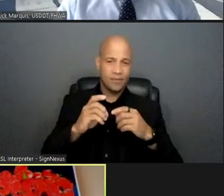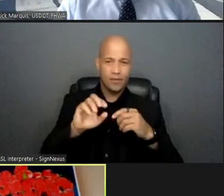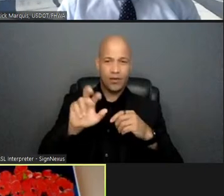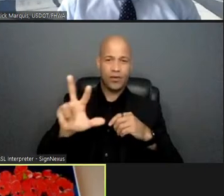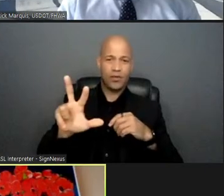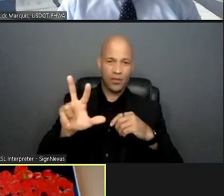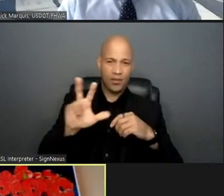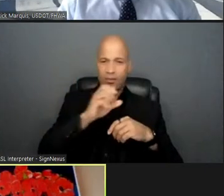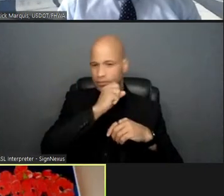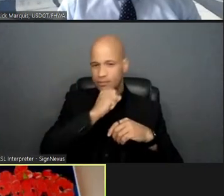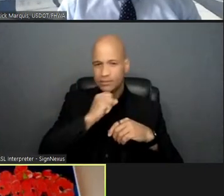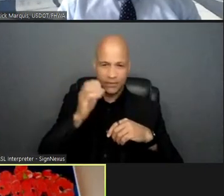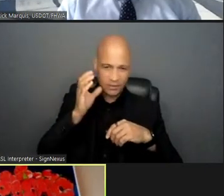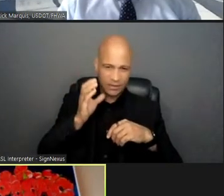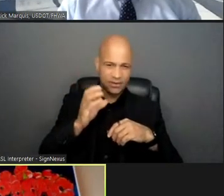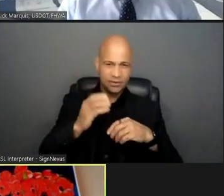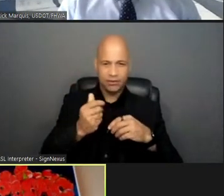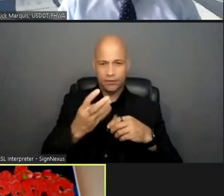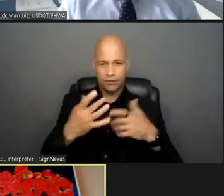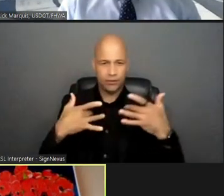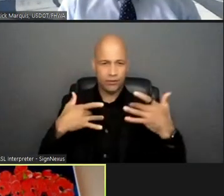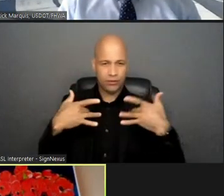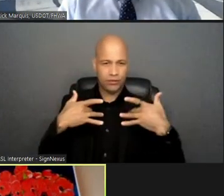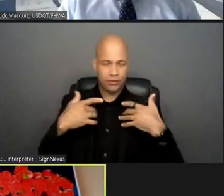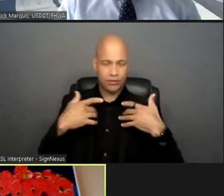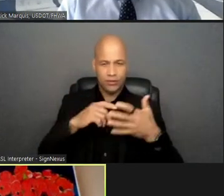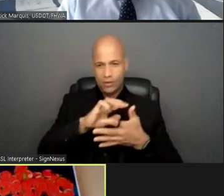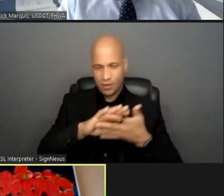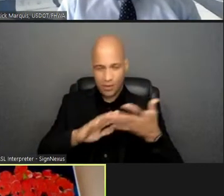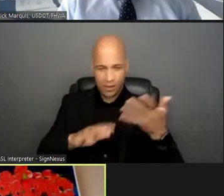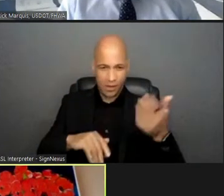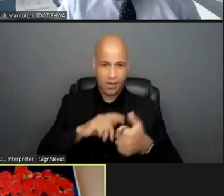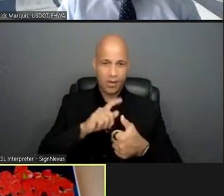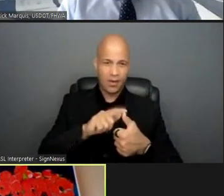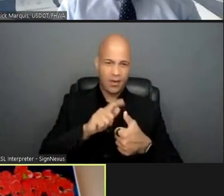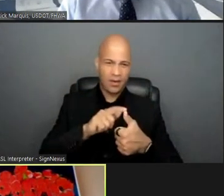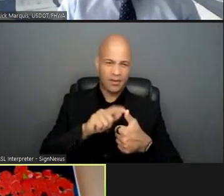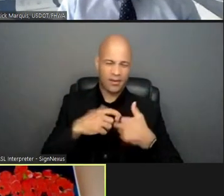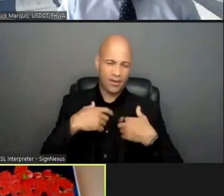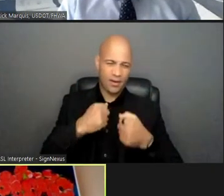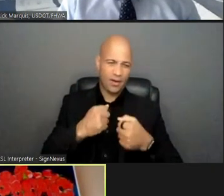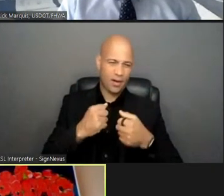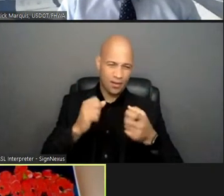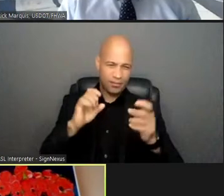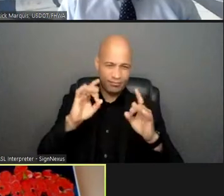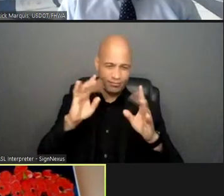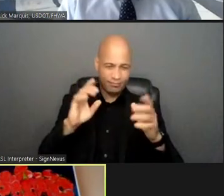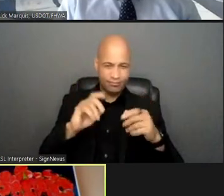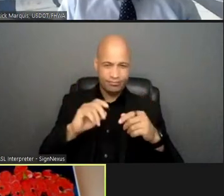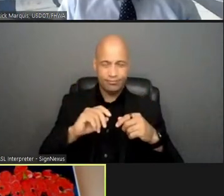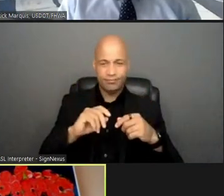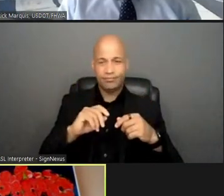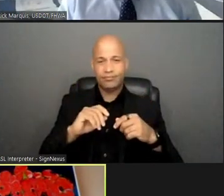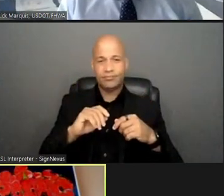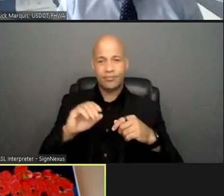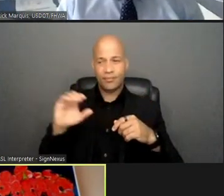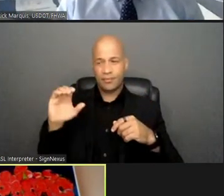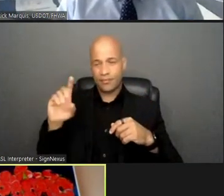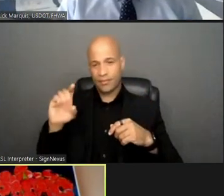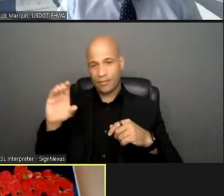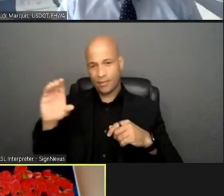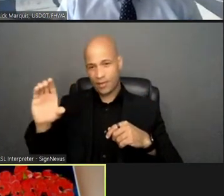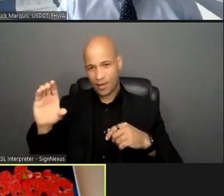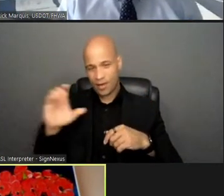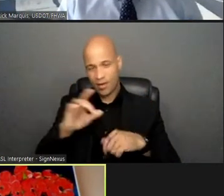citizen I have several concerns the Mages being the present Public Health crisis according to the census for Disease Control early data